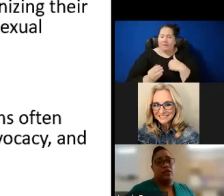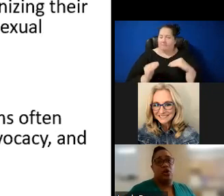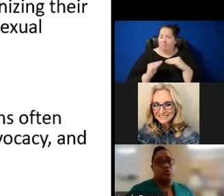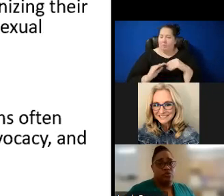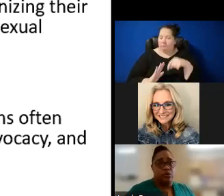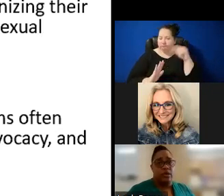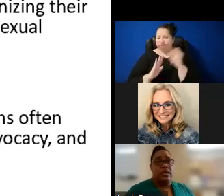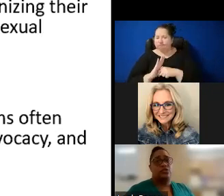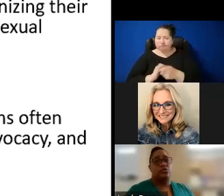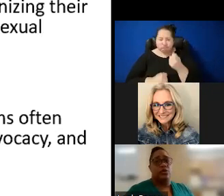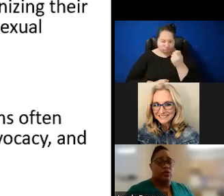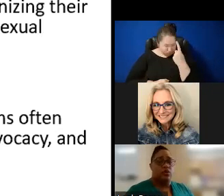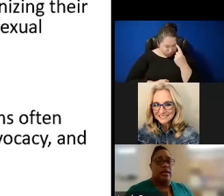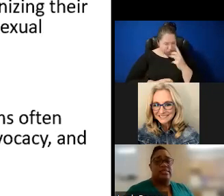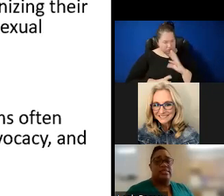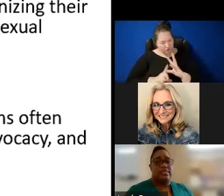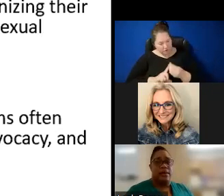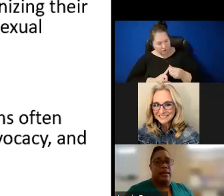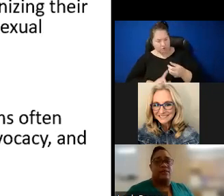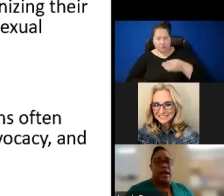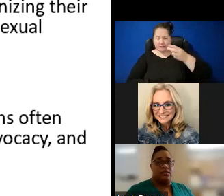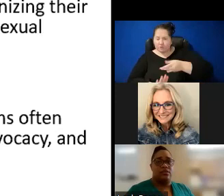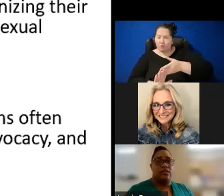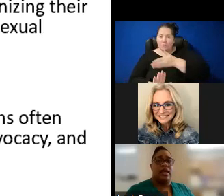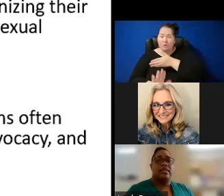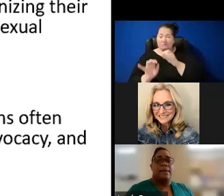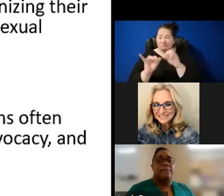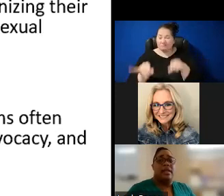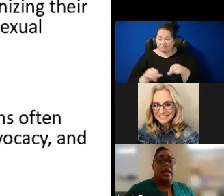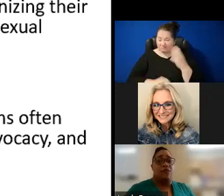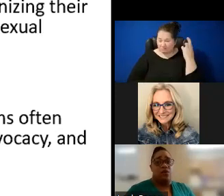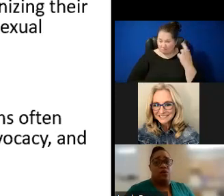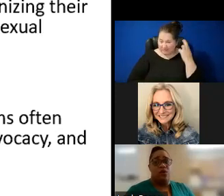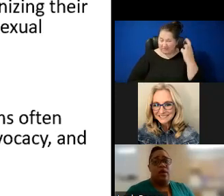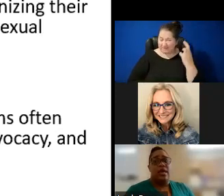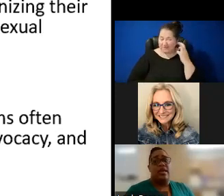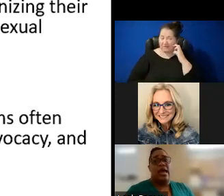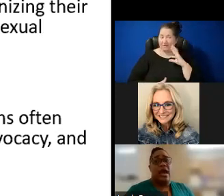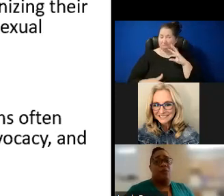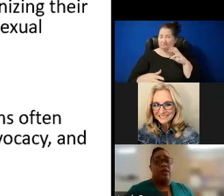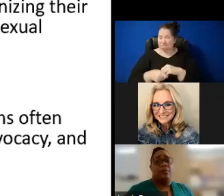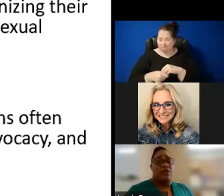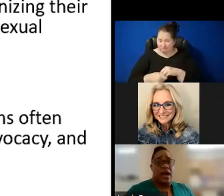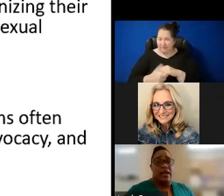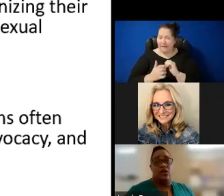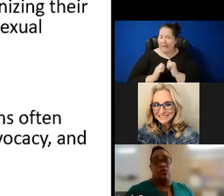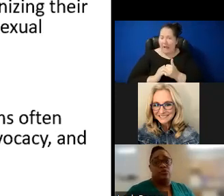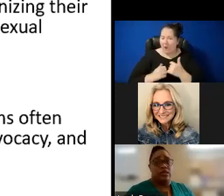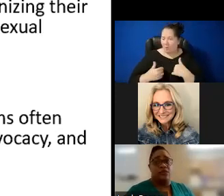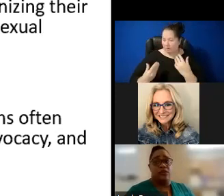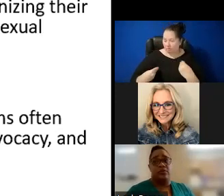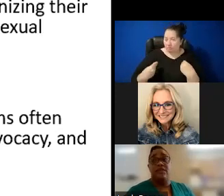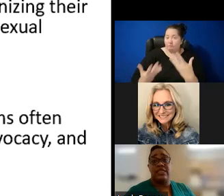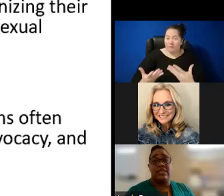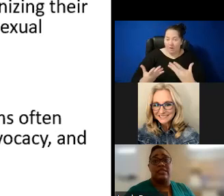understanding of the cultural, historical, and systematic factors that play a role in how we can provide